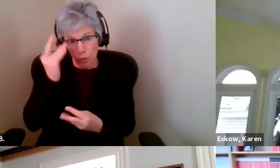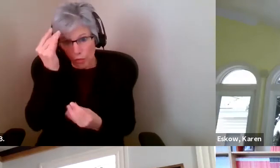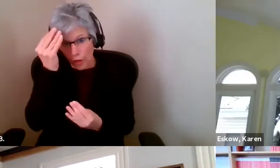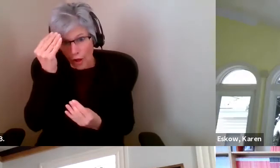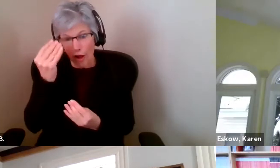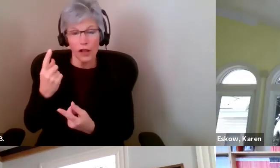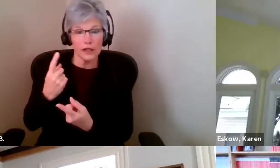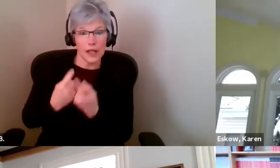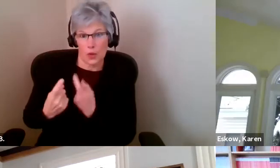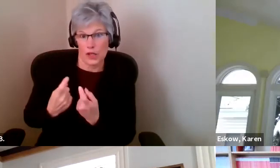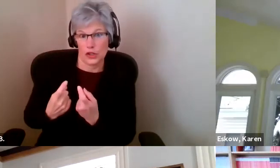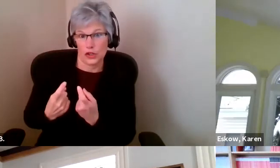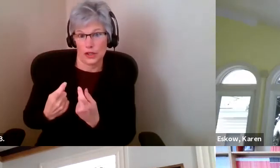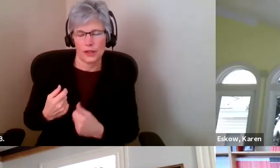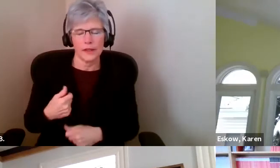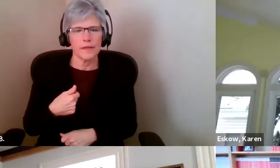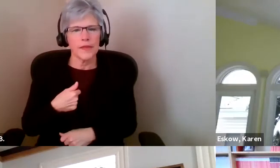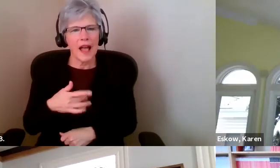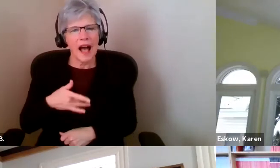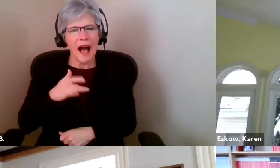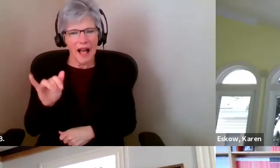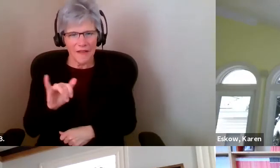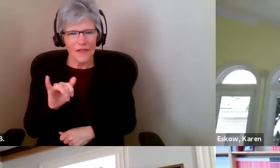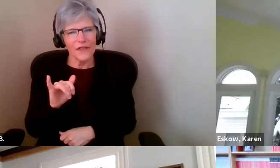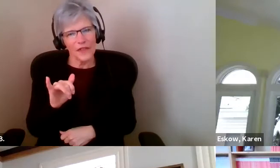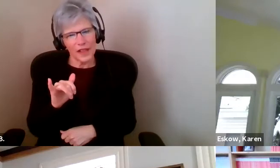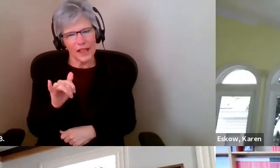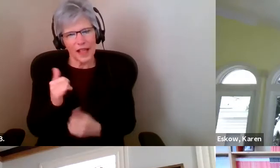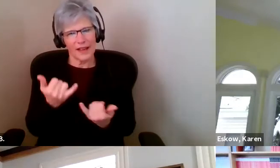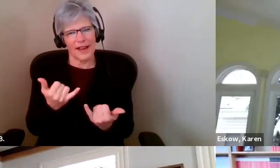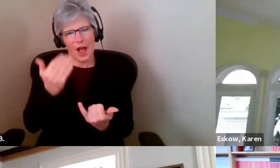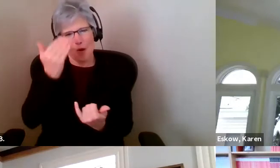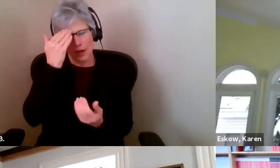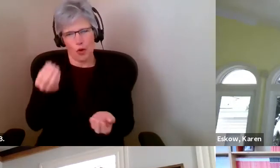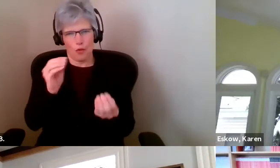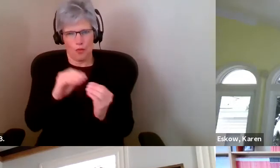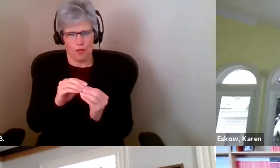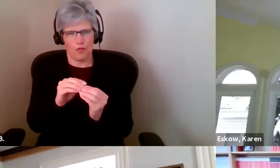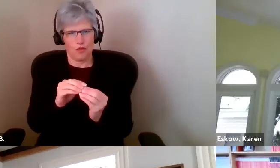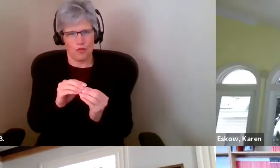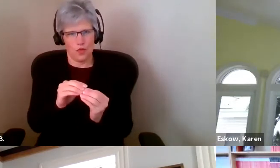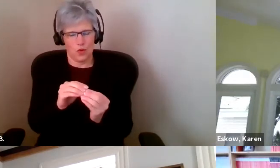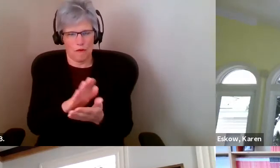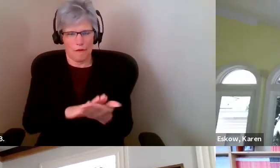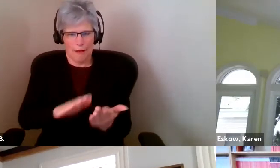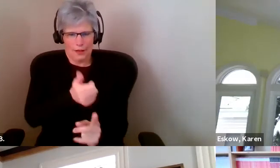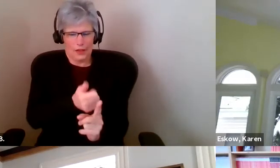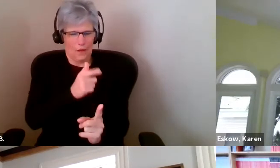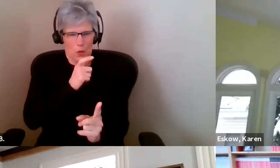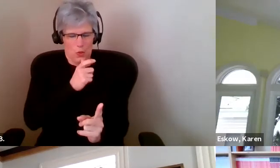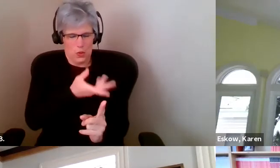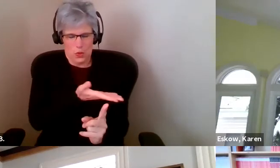And I feel like I've gotten to know now more of who the college, you know, is, meaning all of